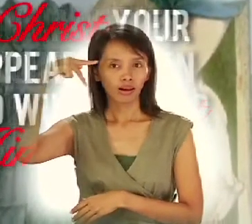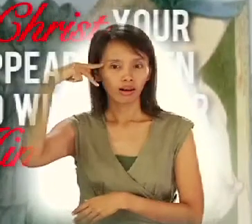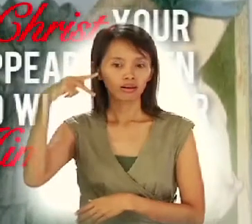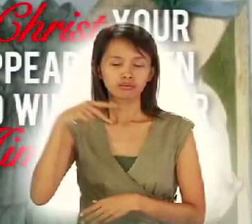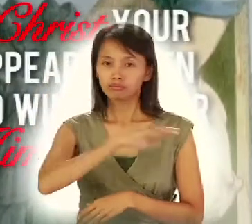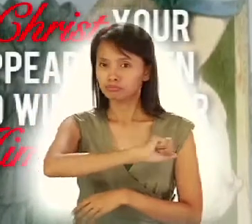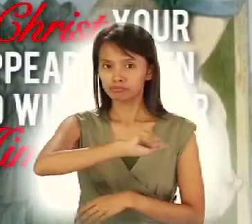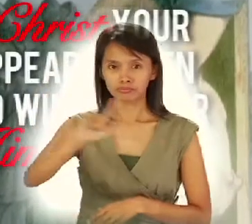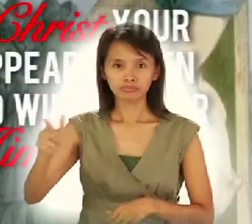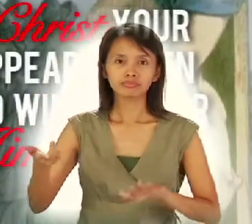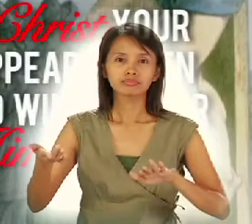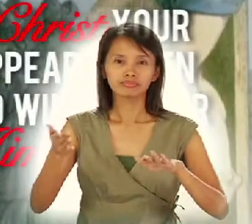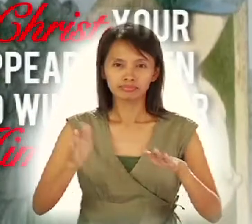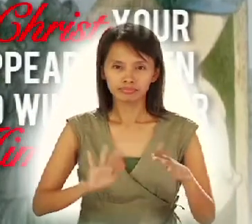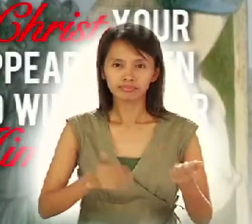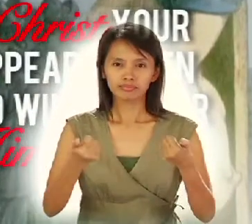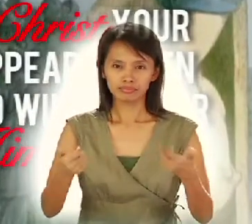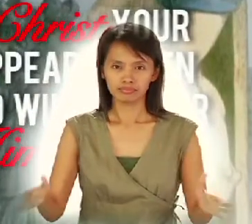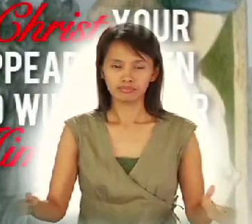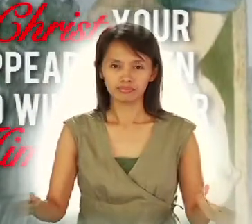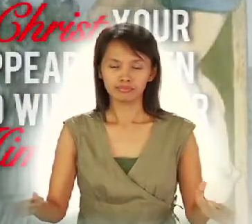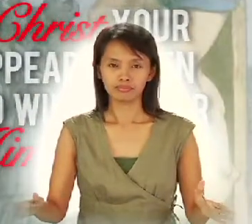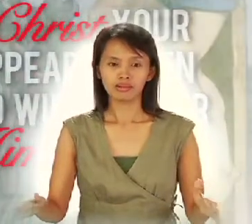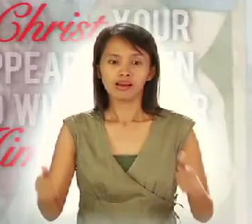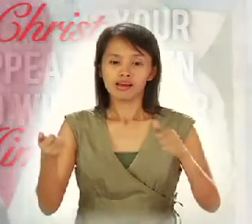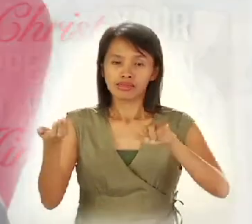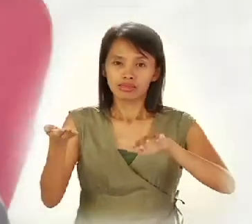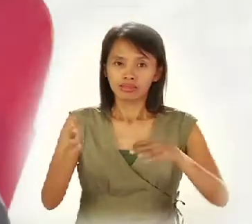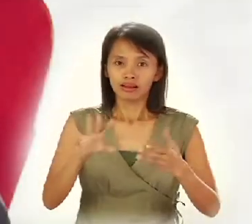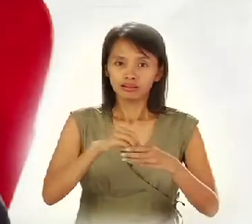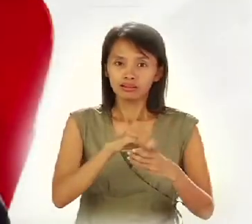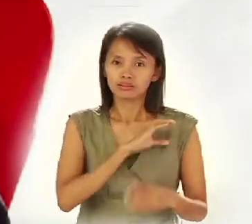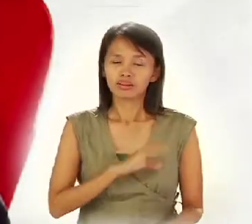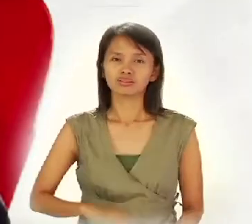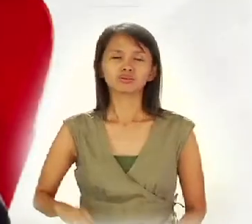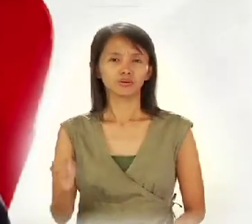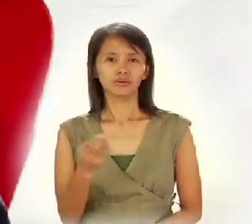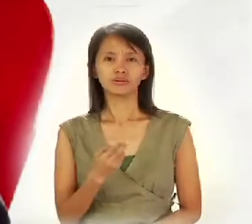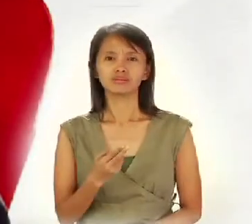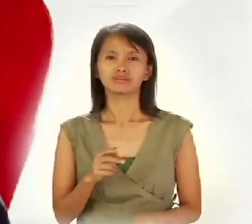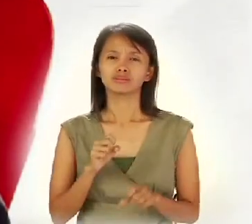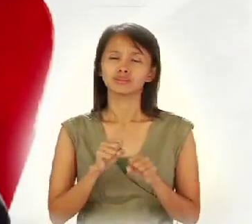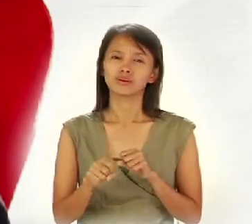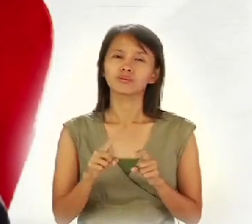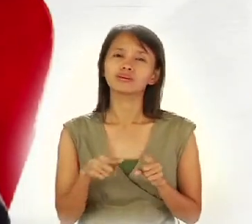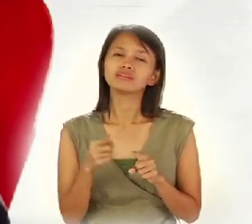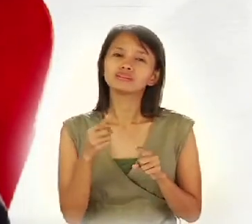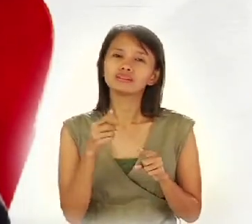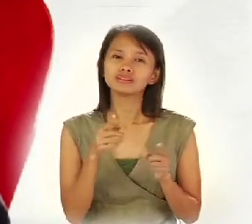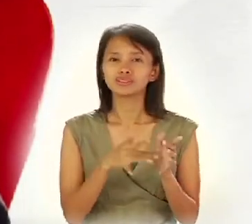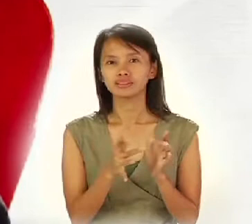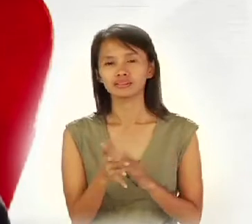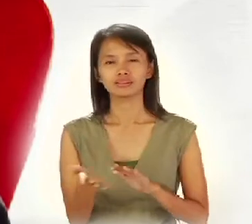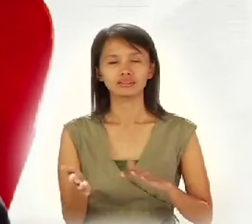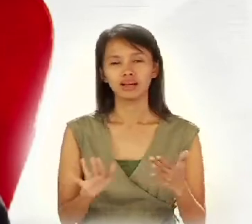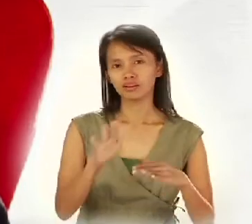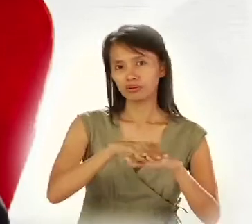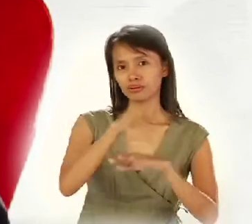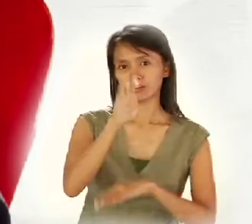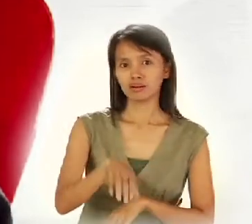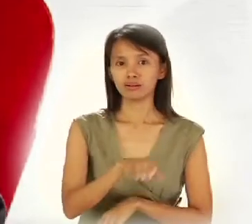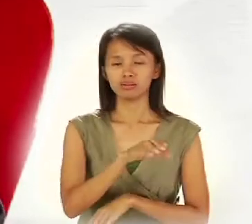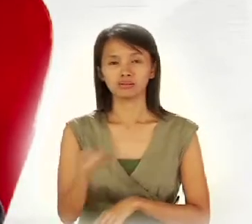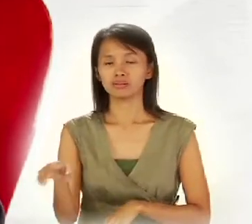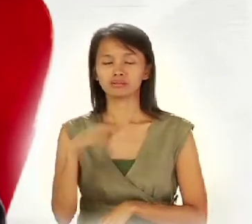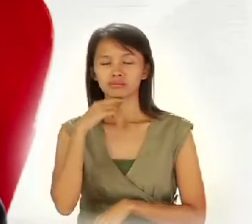already. We have all died in Christ. So when Jesus died on the cross, he was not just